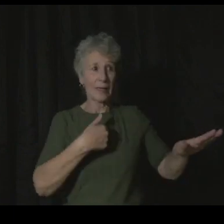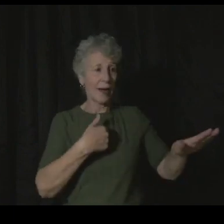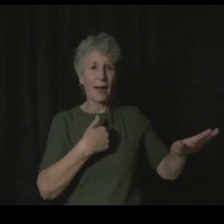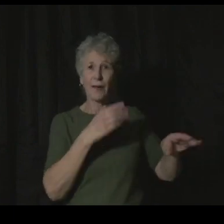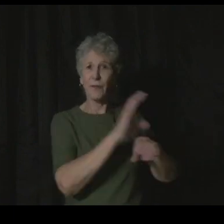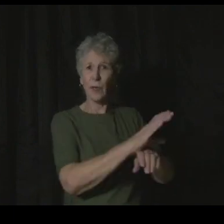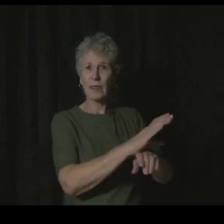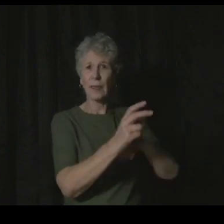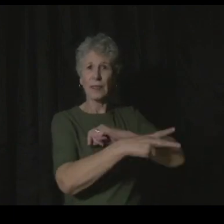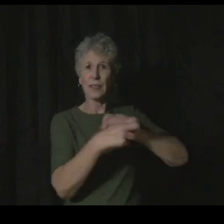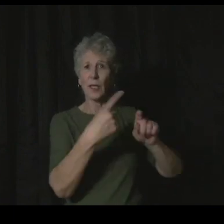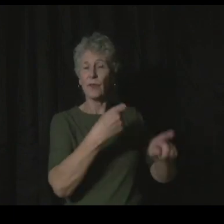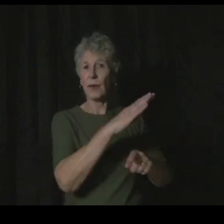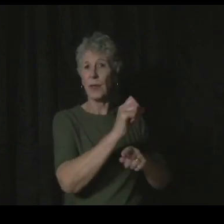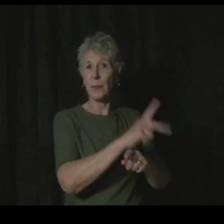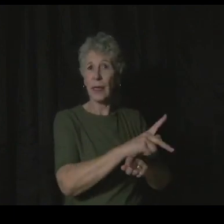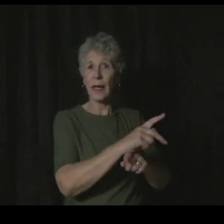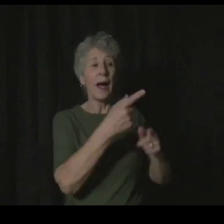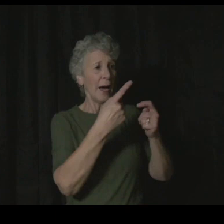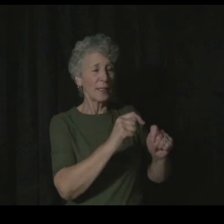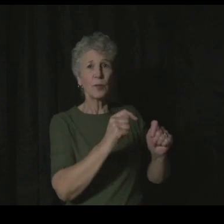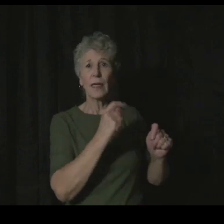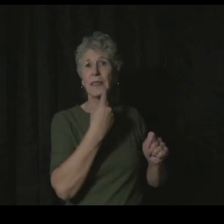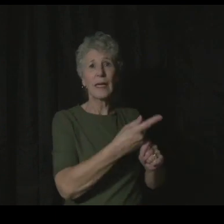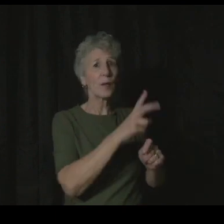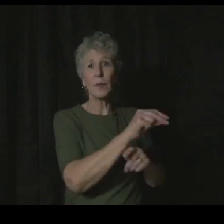hold up the bank? Didn't I try to encourage them not to do it?